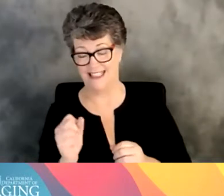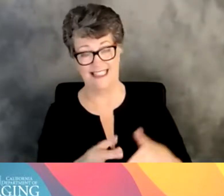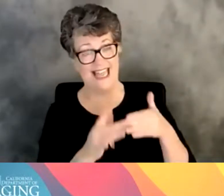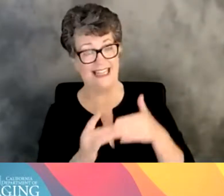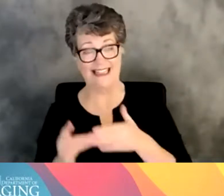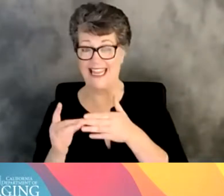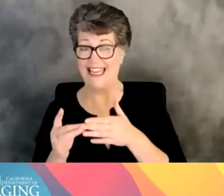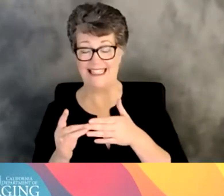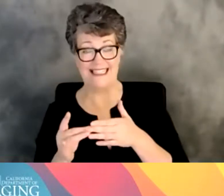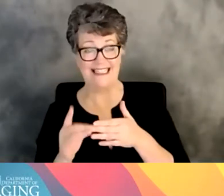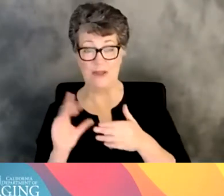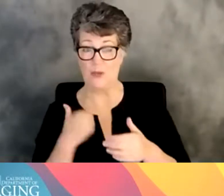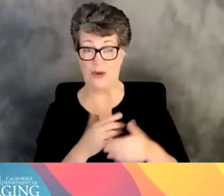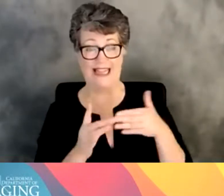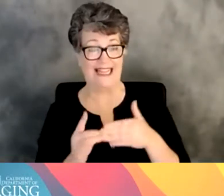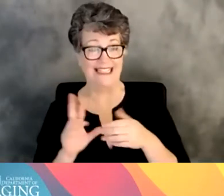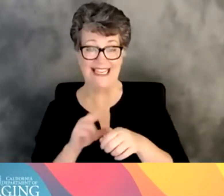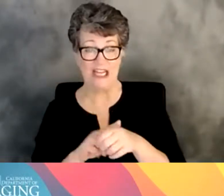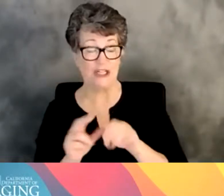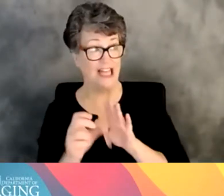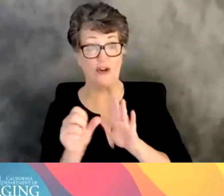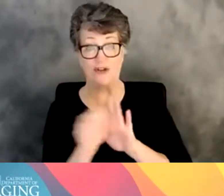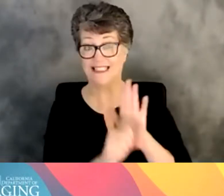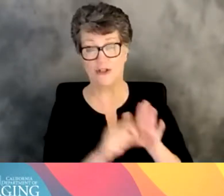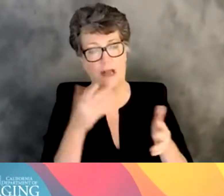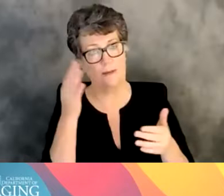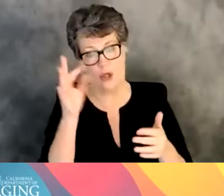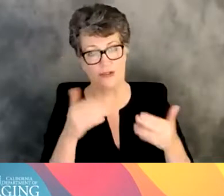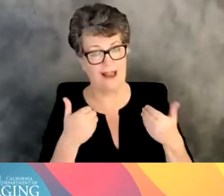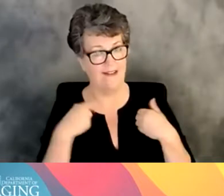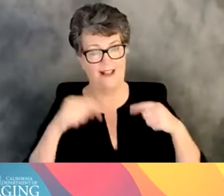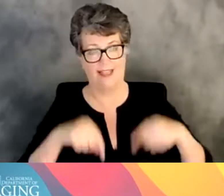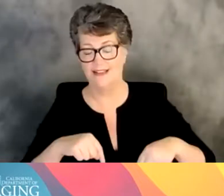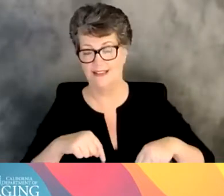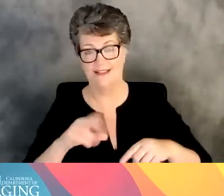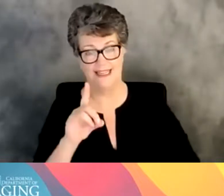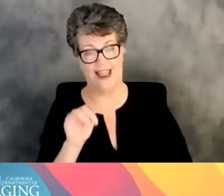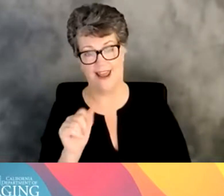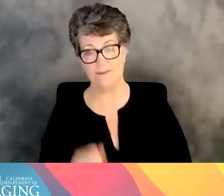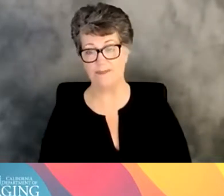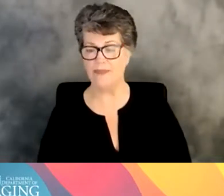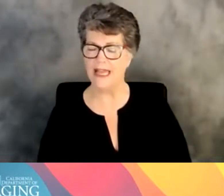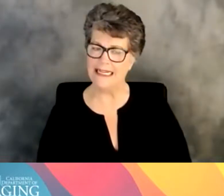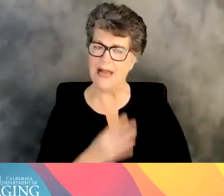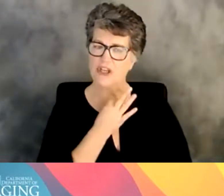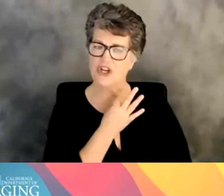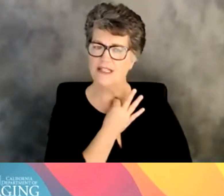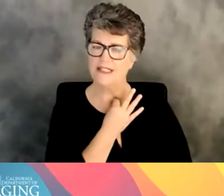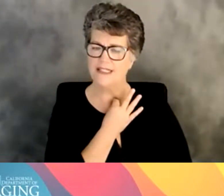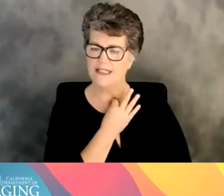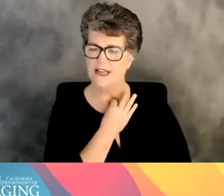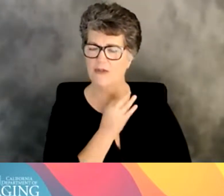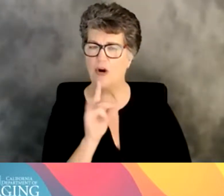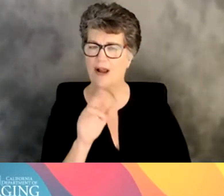this. Other states don't come anywhere close to having this kind of data. I'm curious, going back to something Kevin